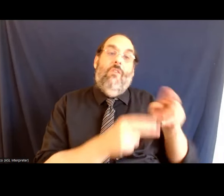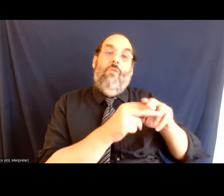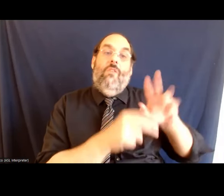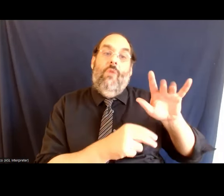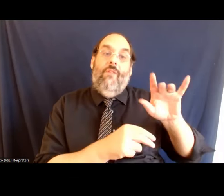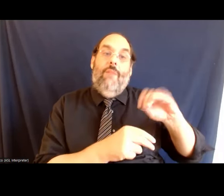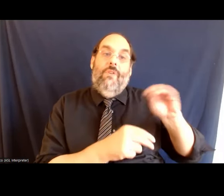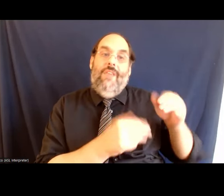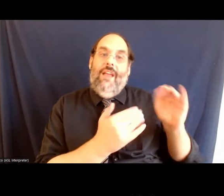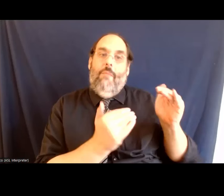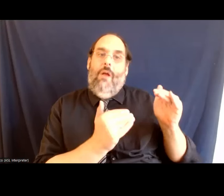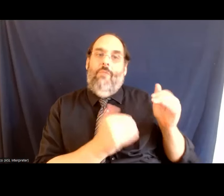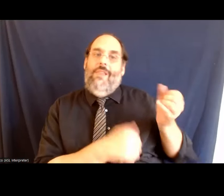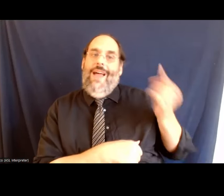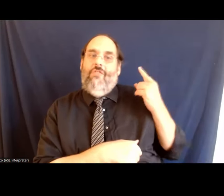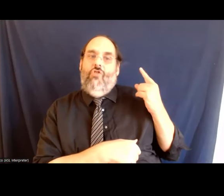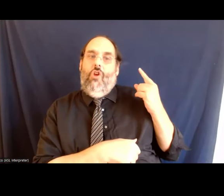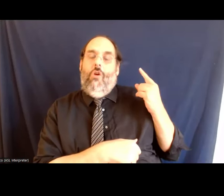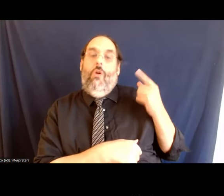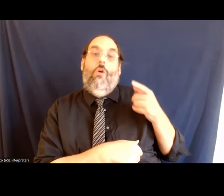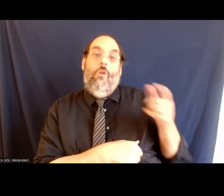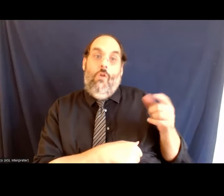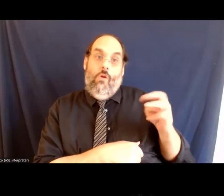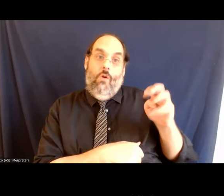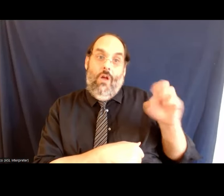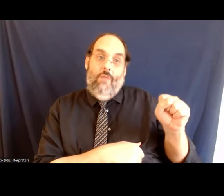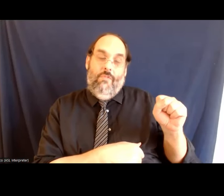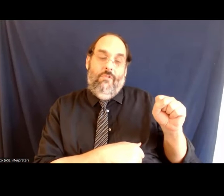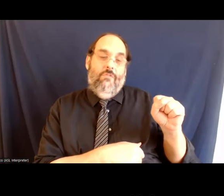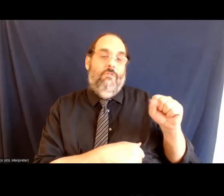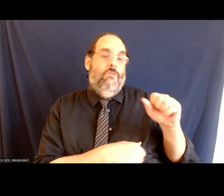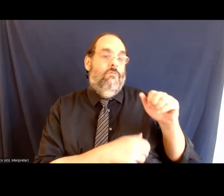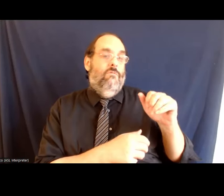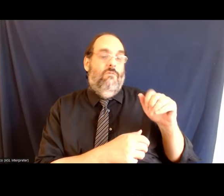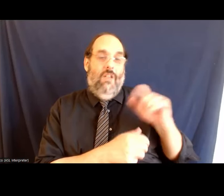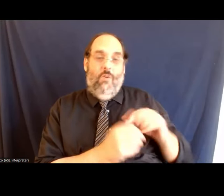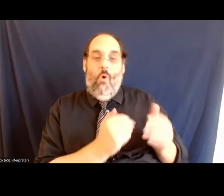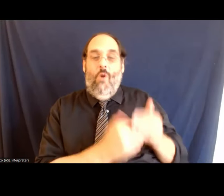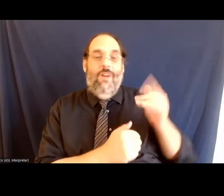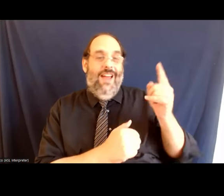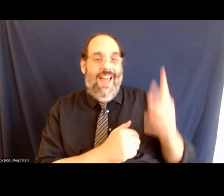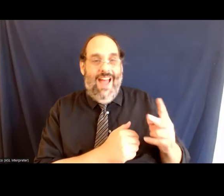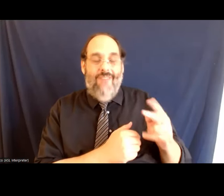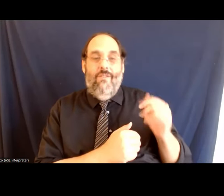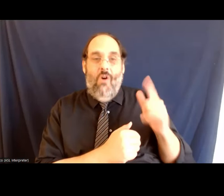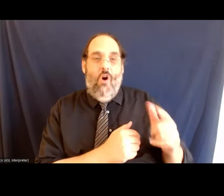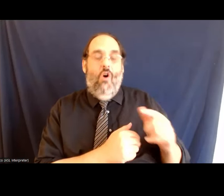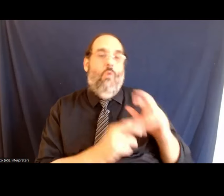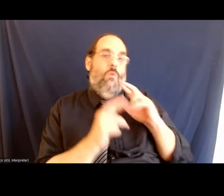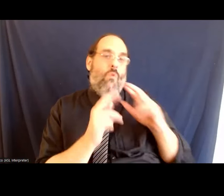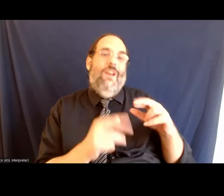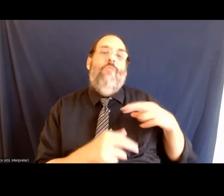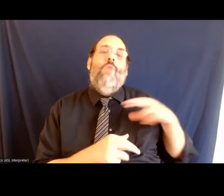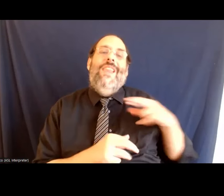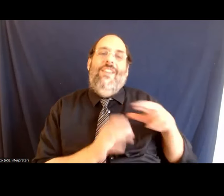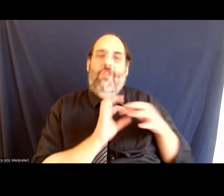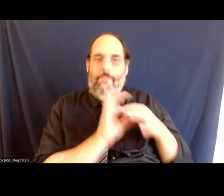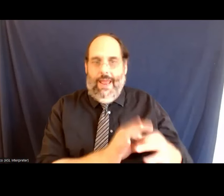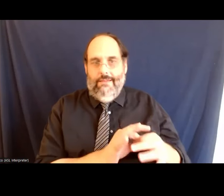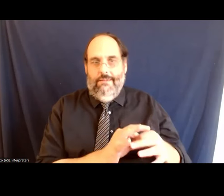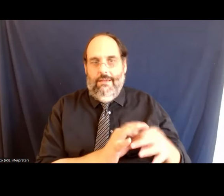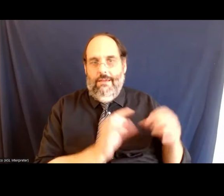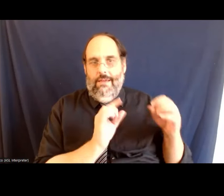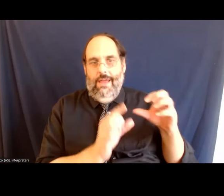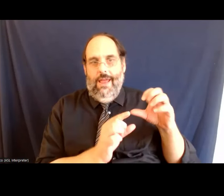last year, with those crimes accounting for over half of all reported religious-based hate crimes.